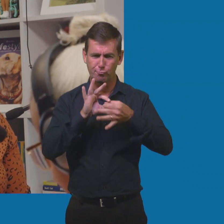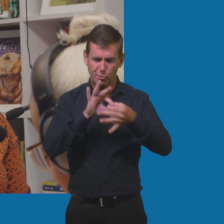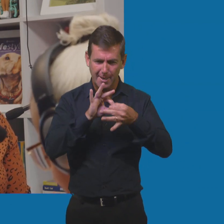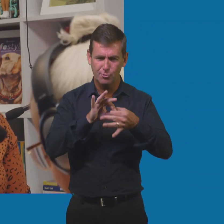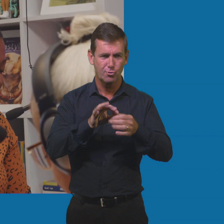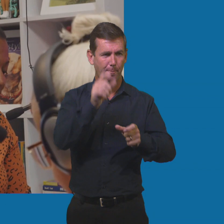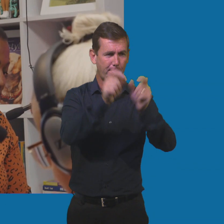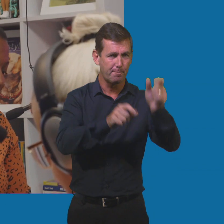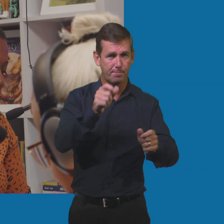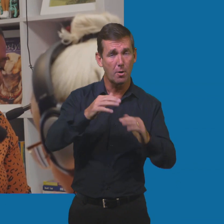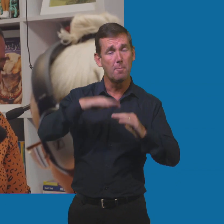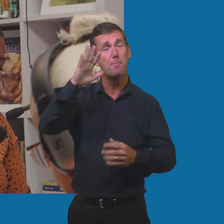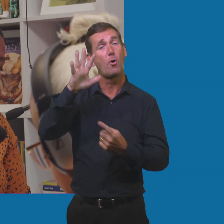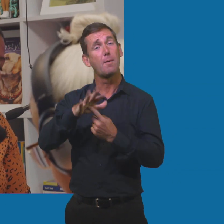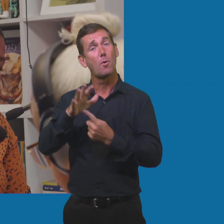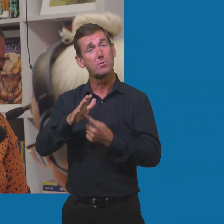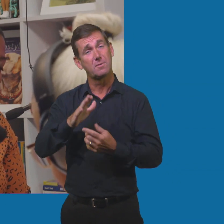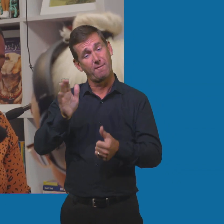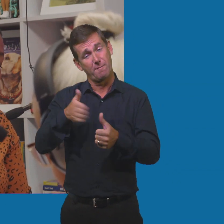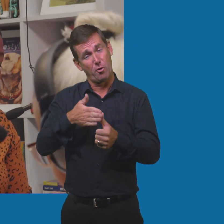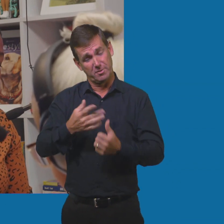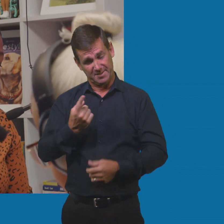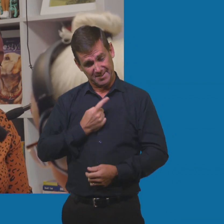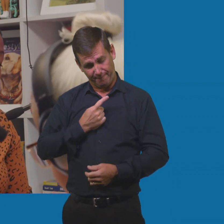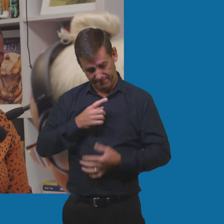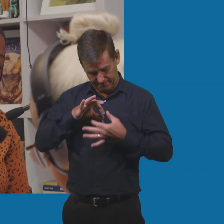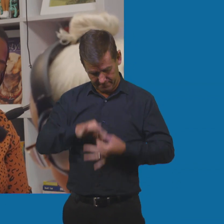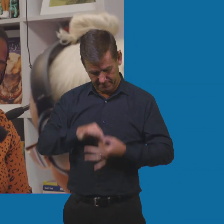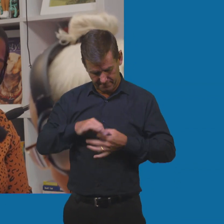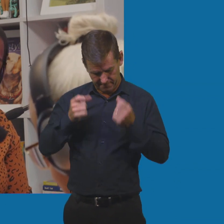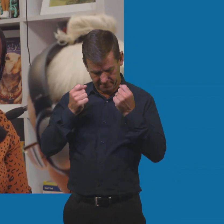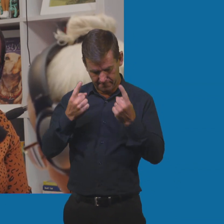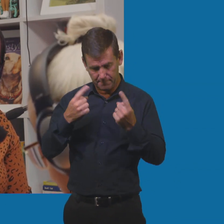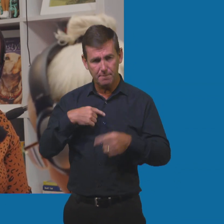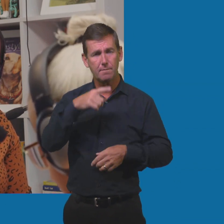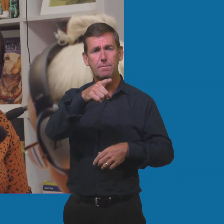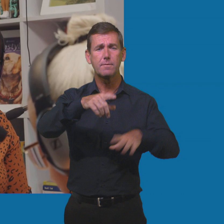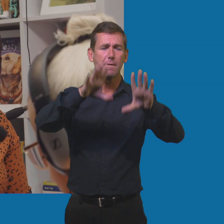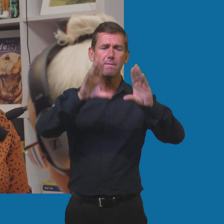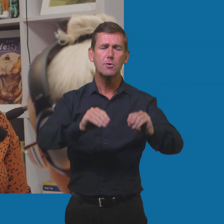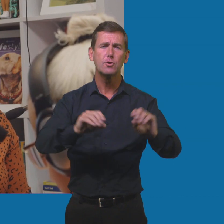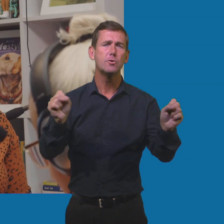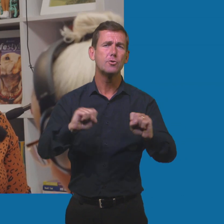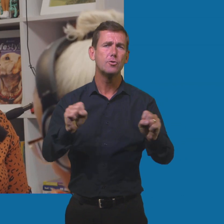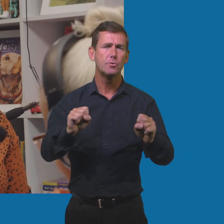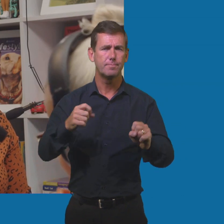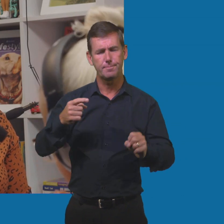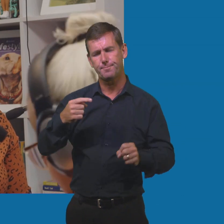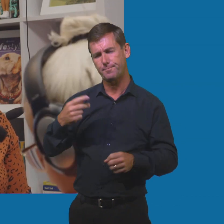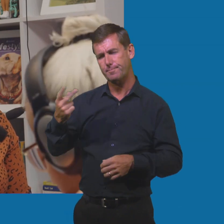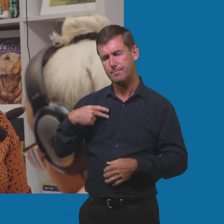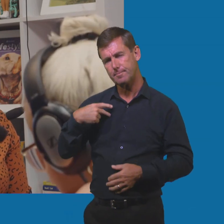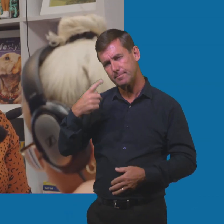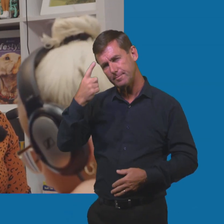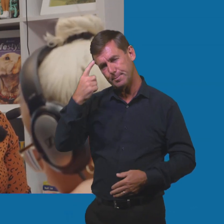others, but more importantly, like you just said, a relationship with ourselves. Before you go, we have a little thing going on where we